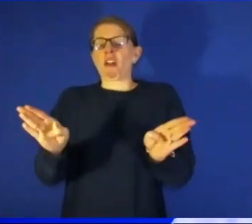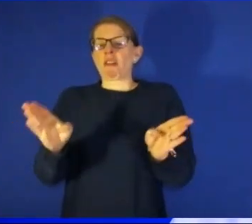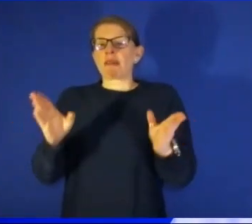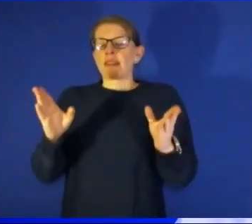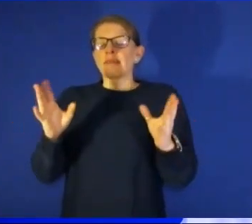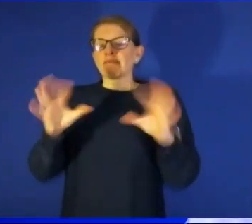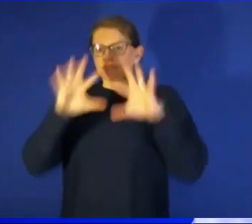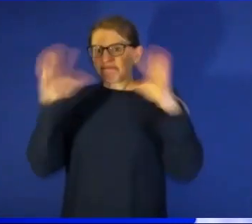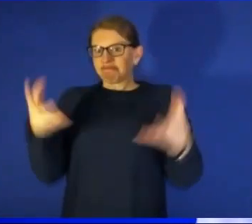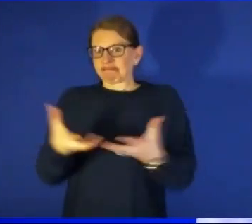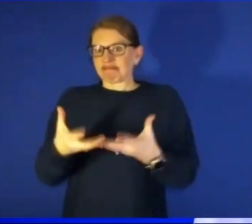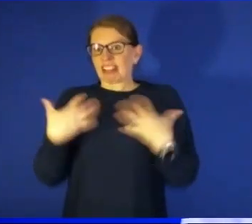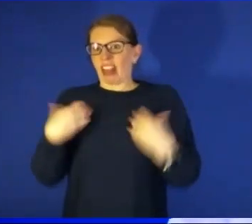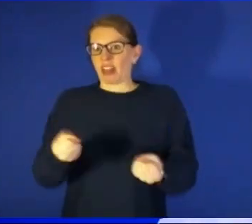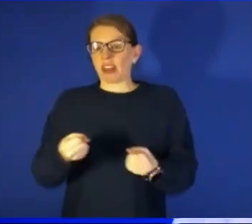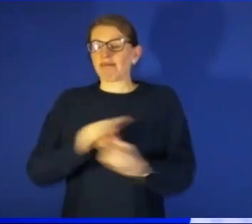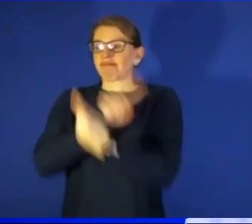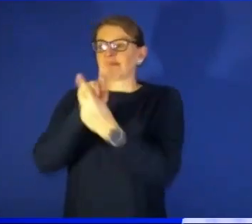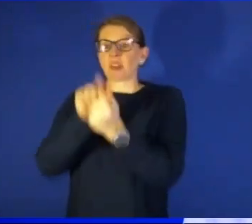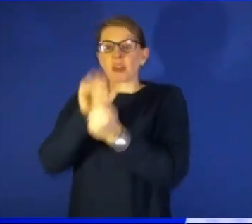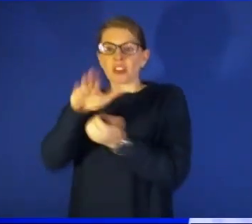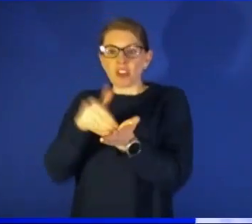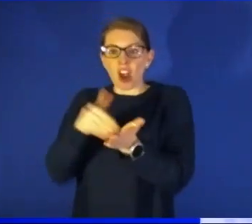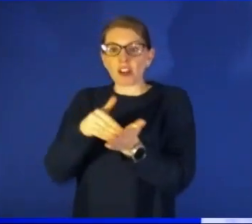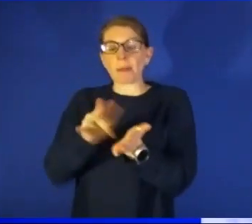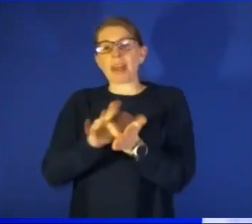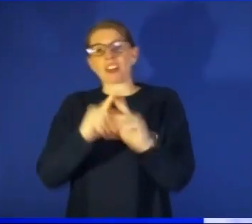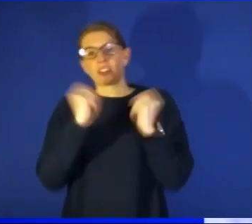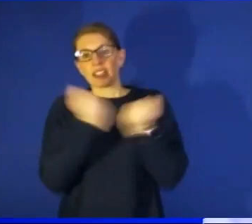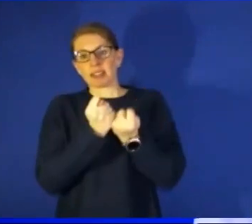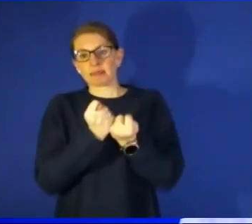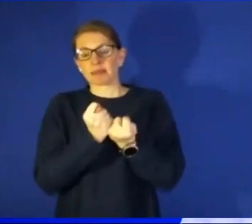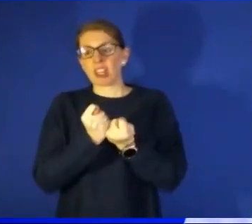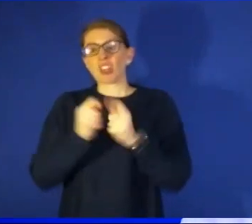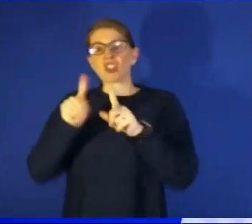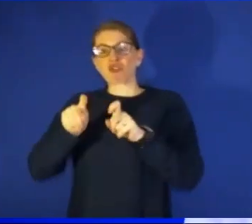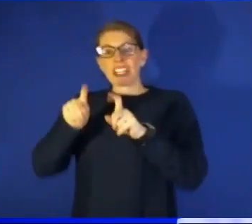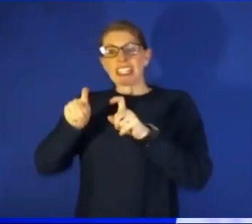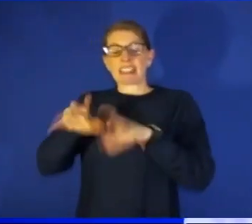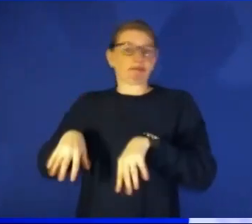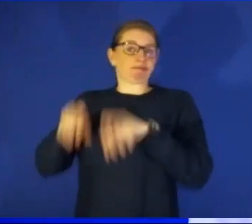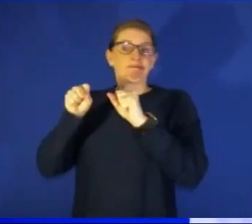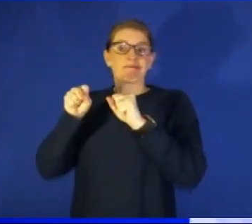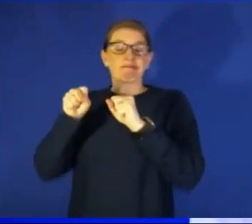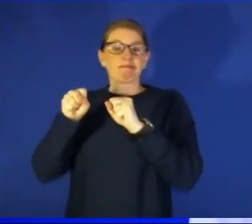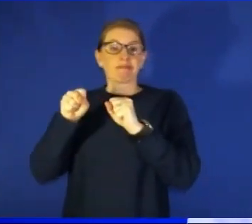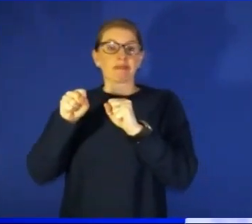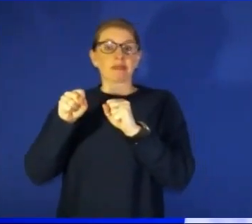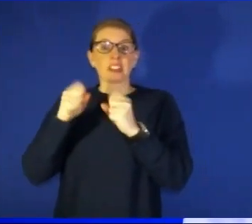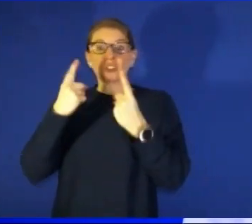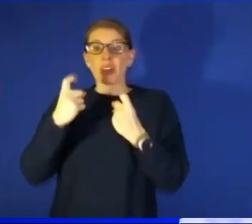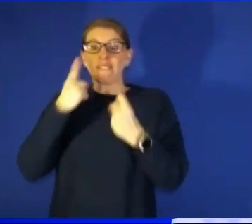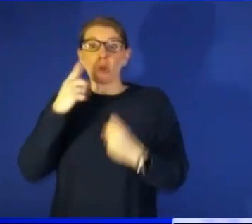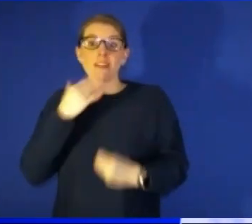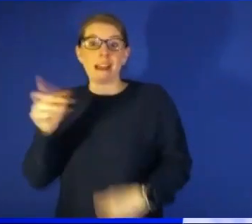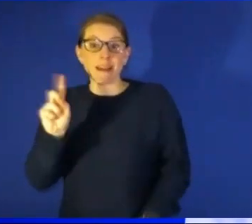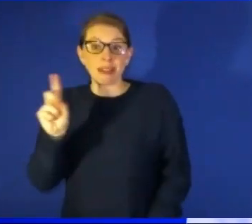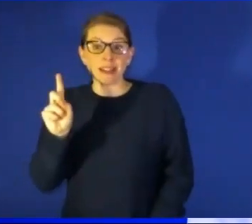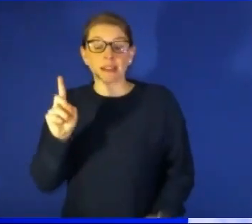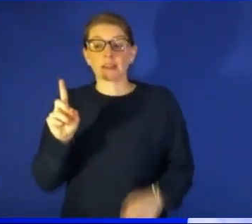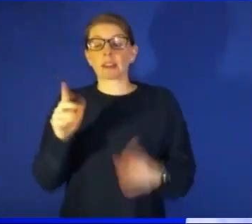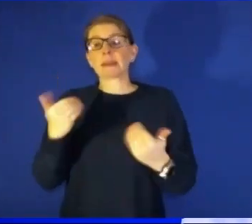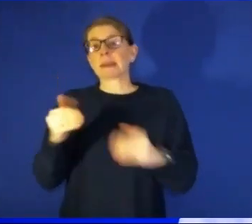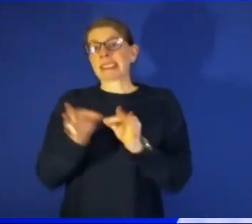see your physicians and your medical teams. Get those screenings done. Screenings for diabetes are very, very simple,